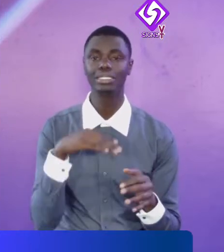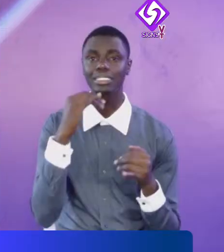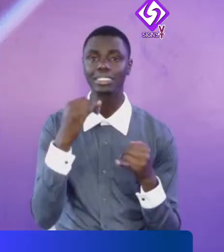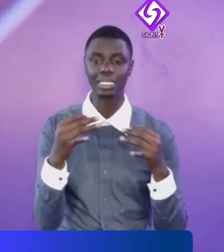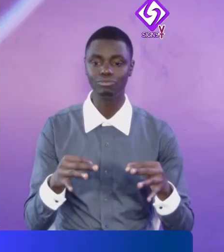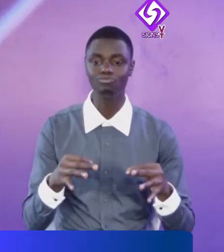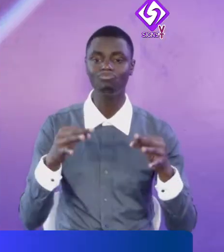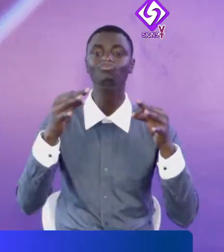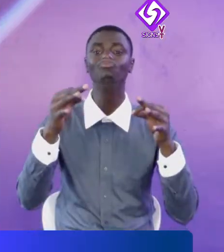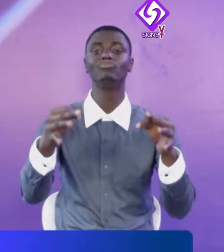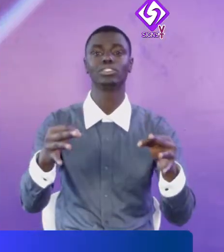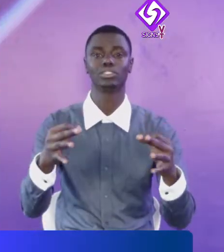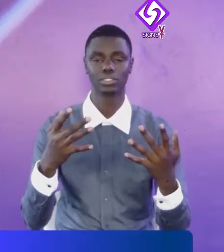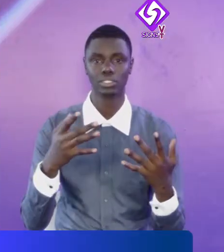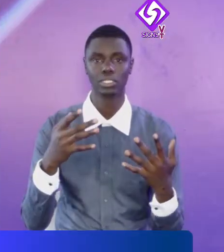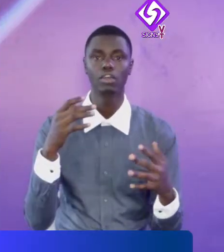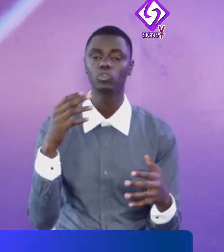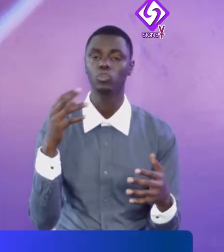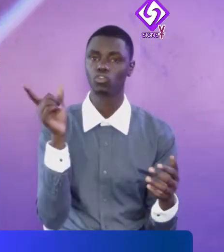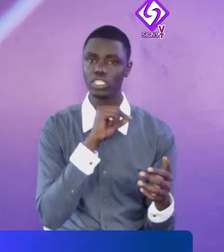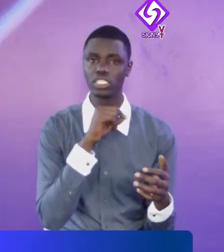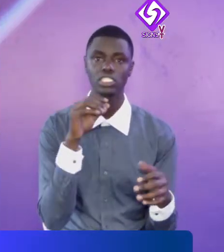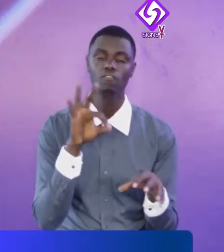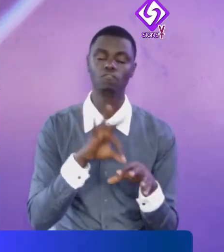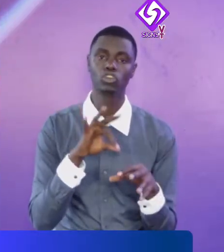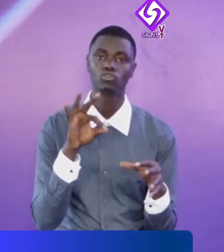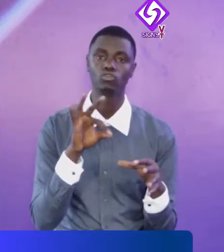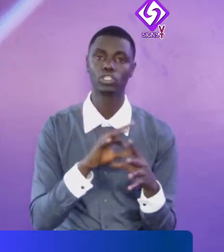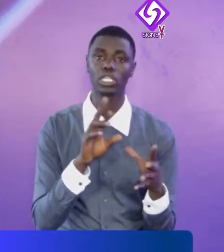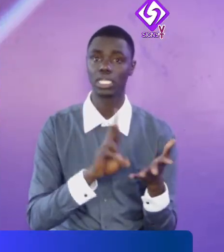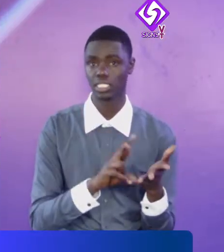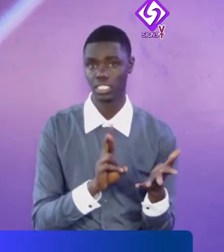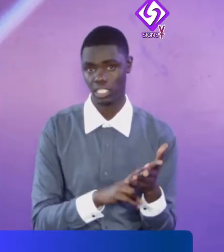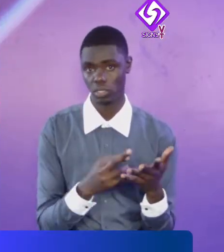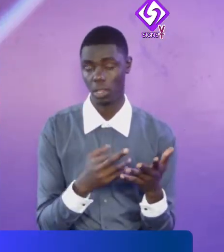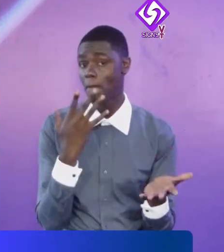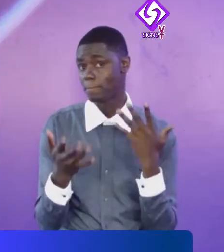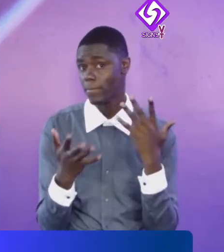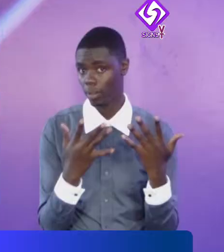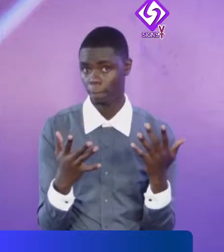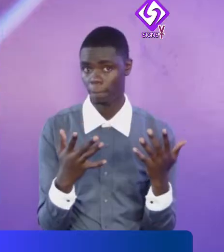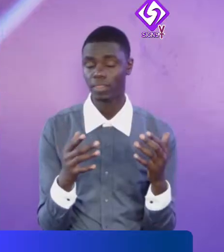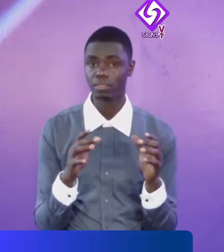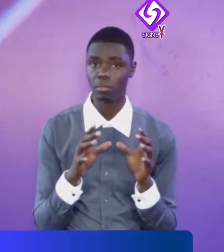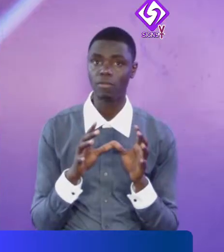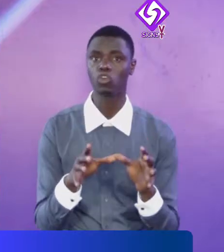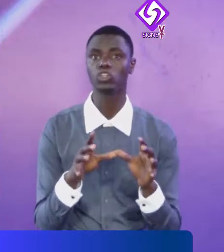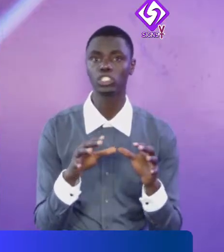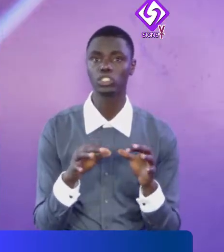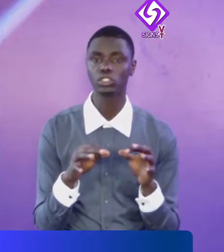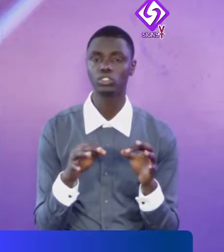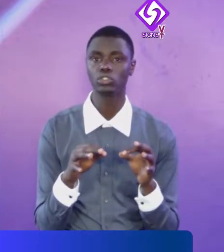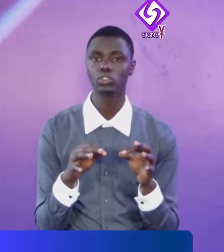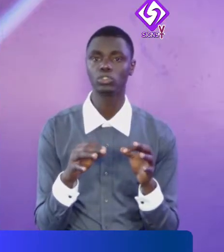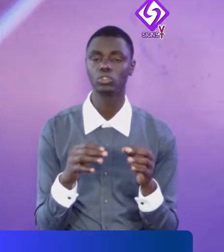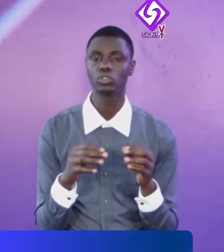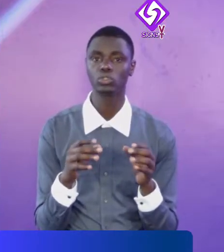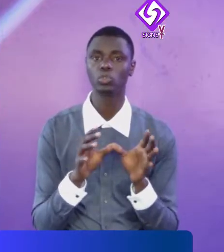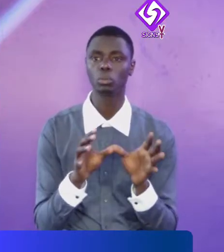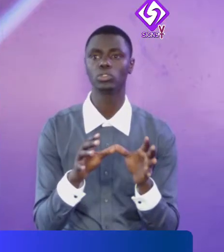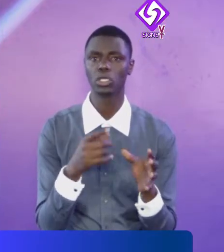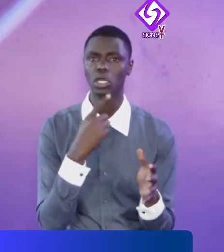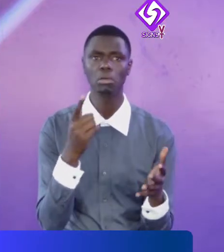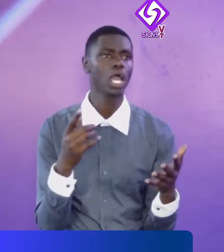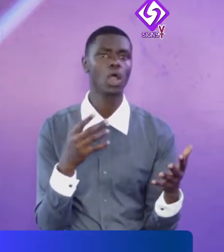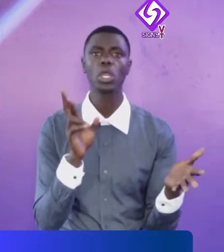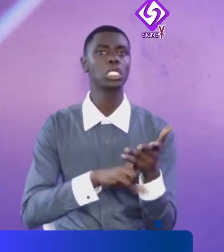deadline for completing voter registration. They won't But push. They might not push, but they might be compelled to push because the young people will be atujasajiliwa